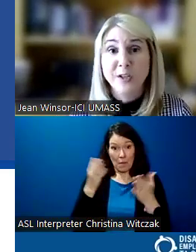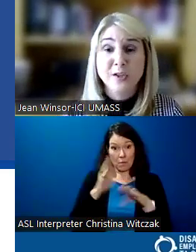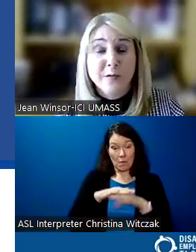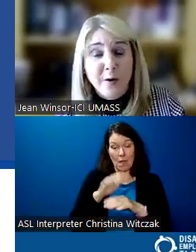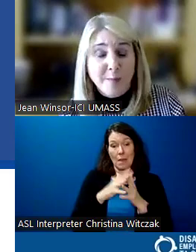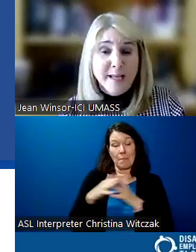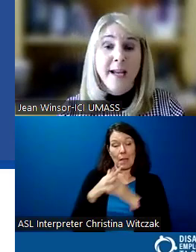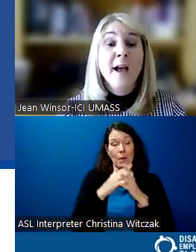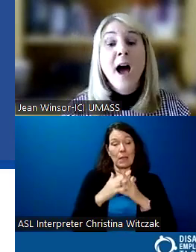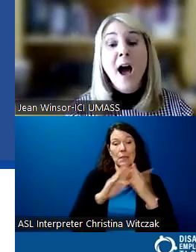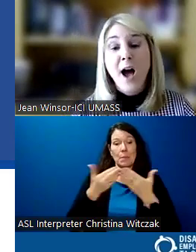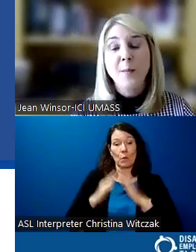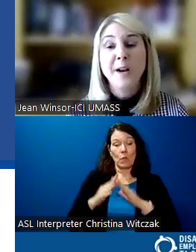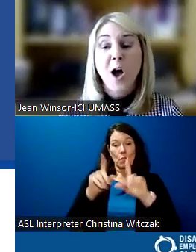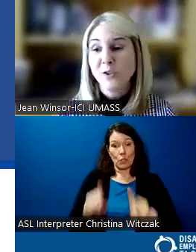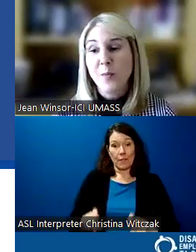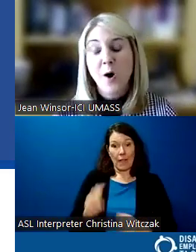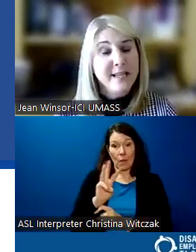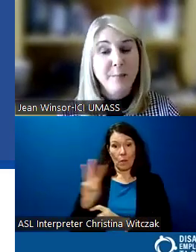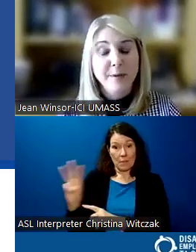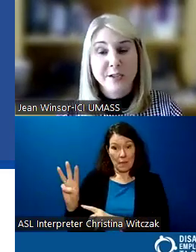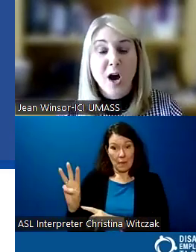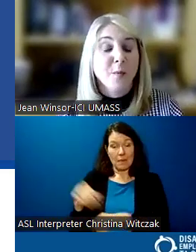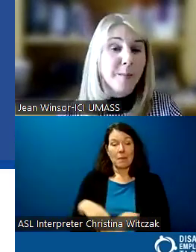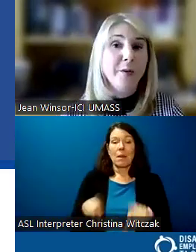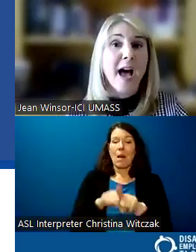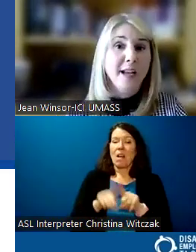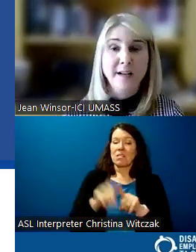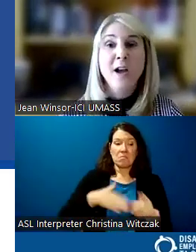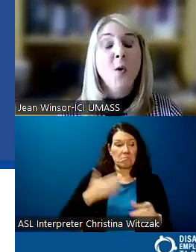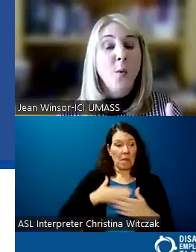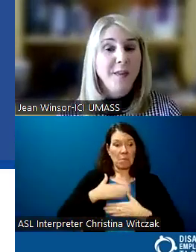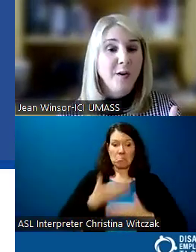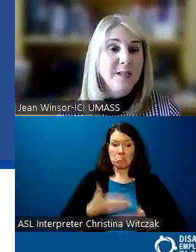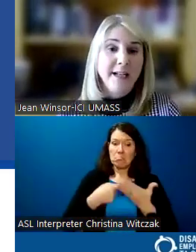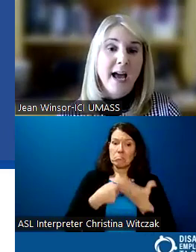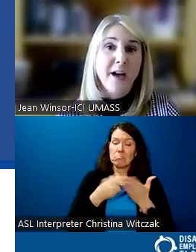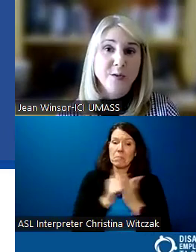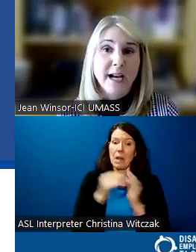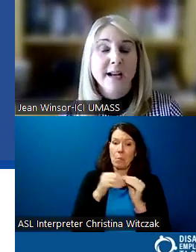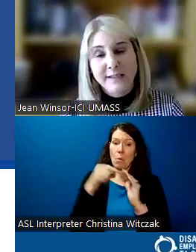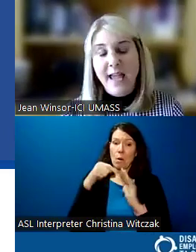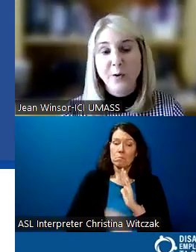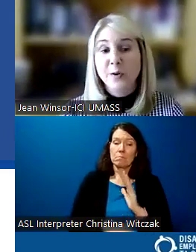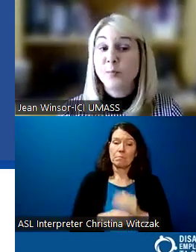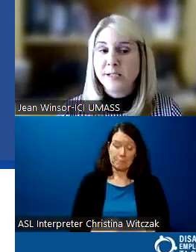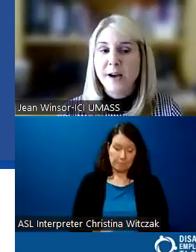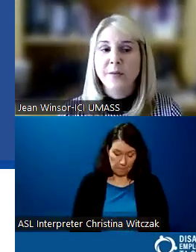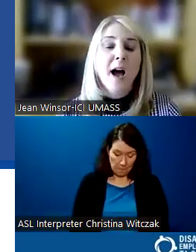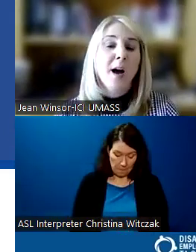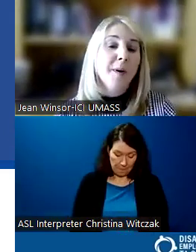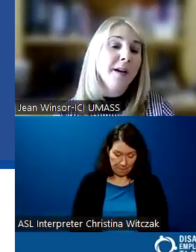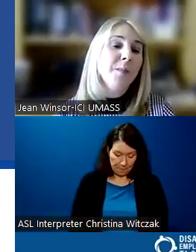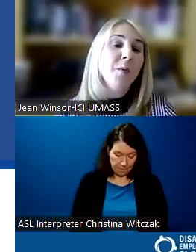American Community Survey website, but also I'm always happy to talk more about that and how those diagnostic categories break